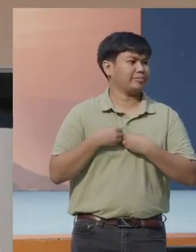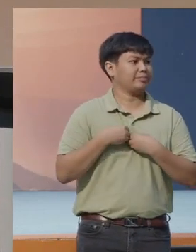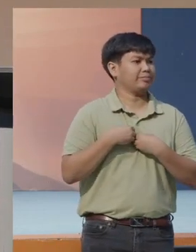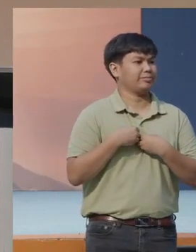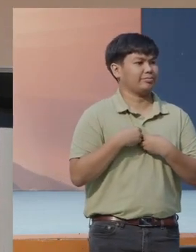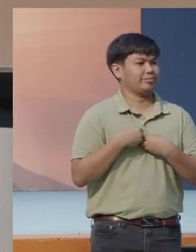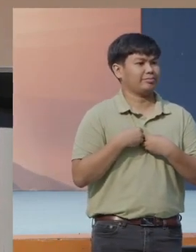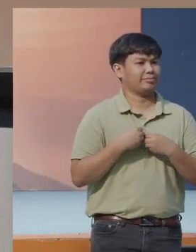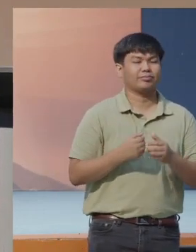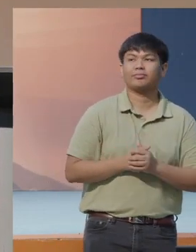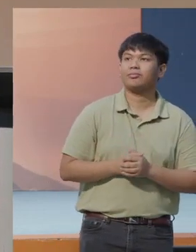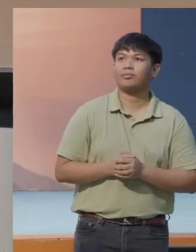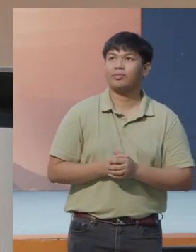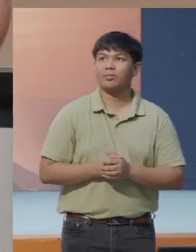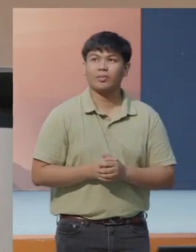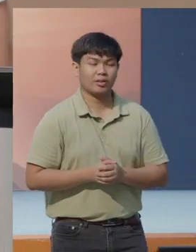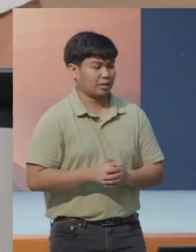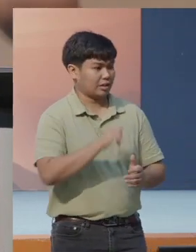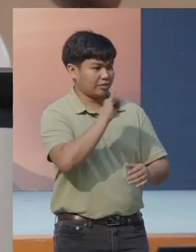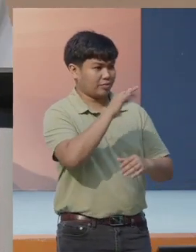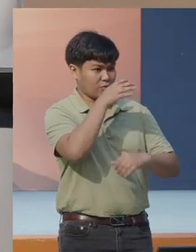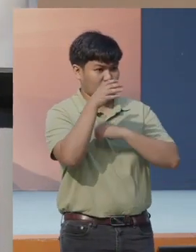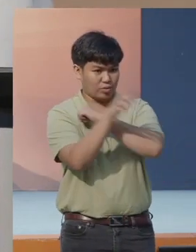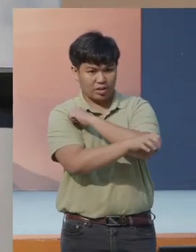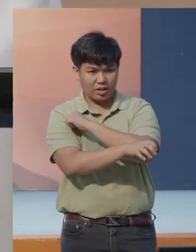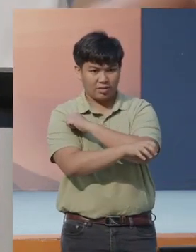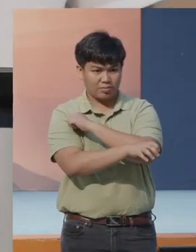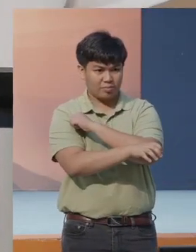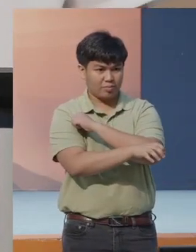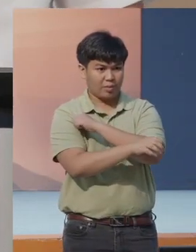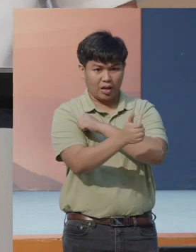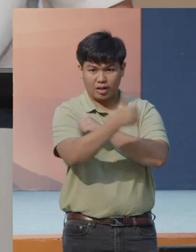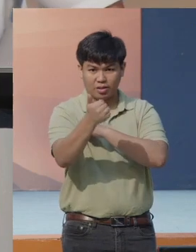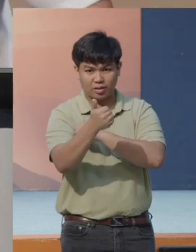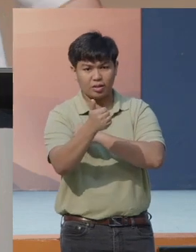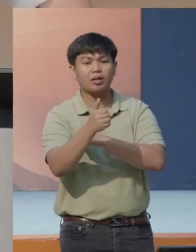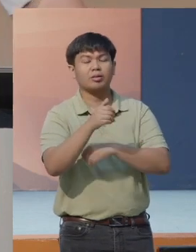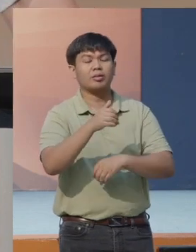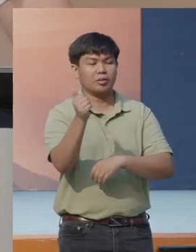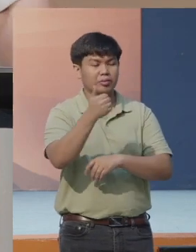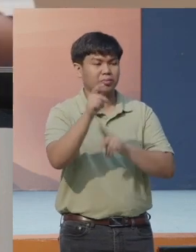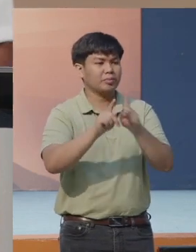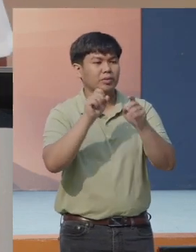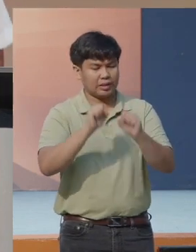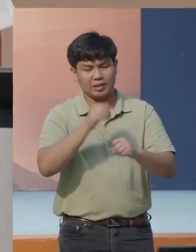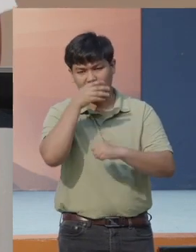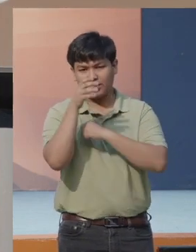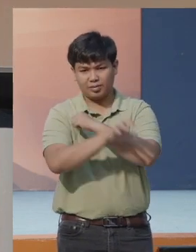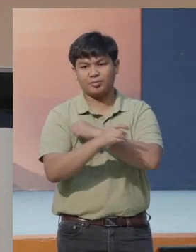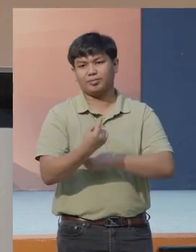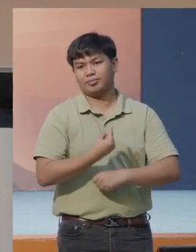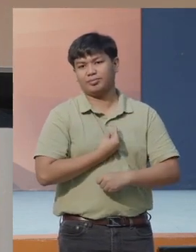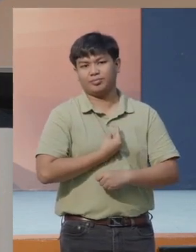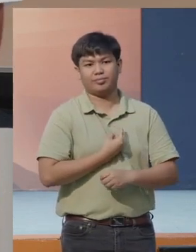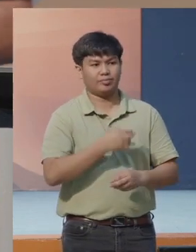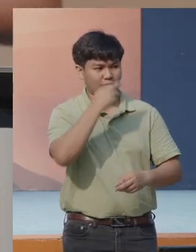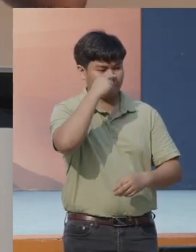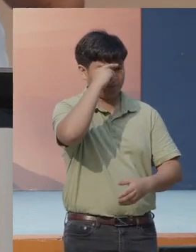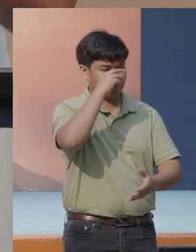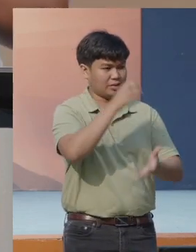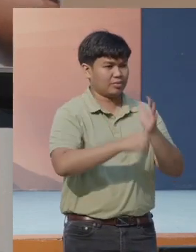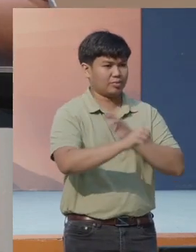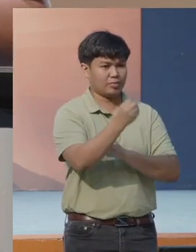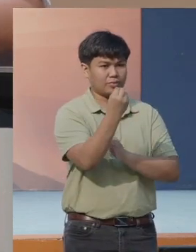be forgiven. But if you condemn, surely condemnation too will come on you. Romans